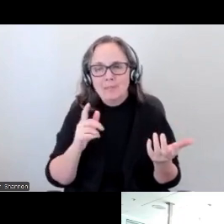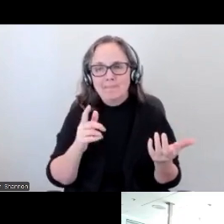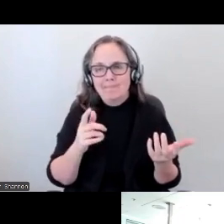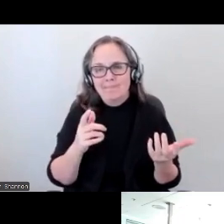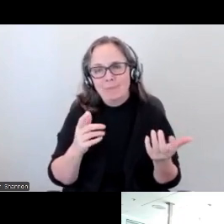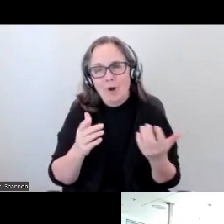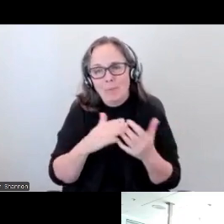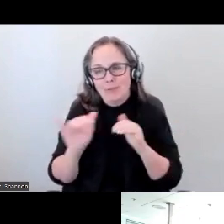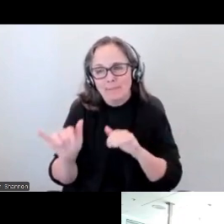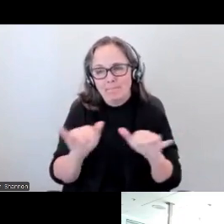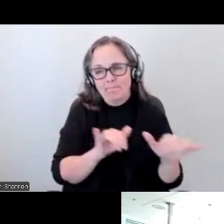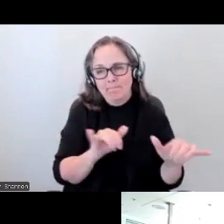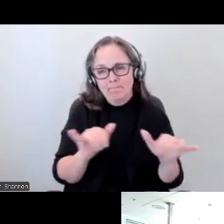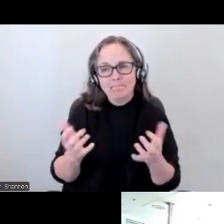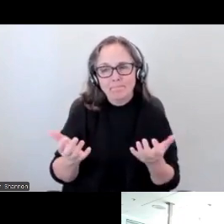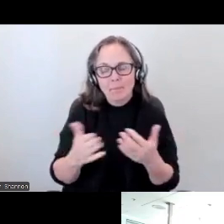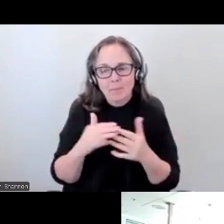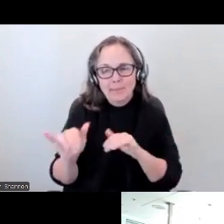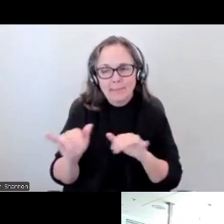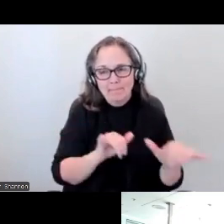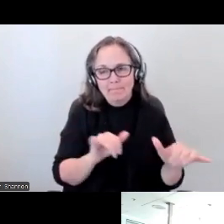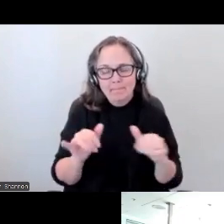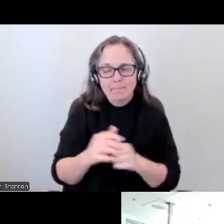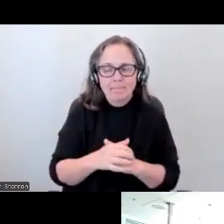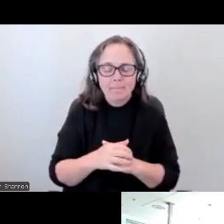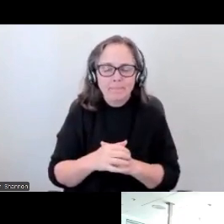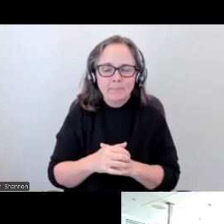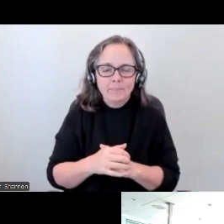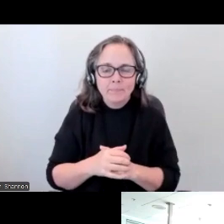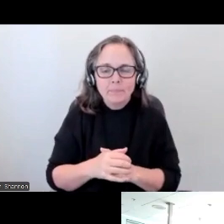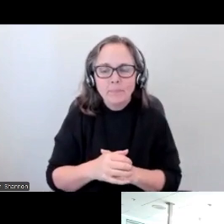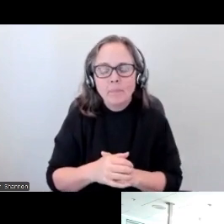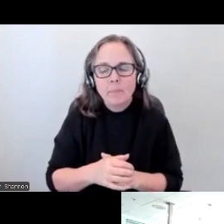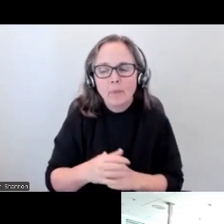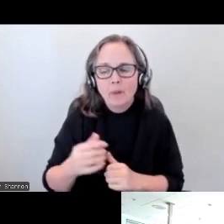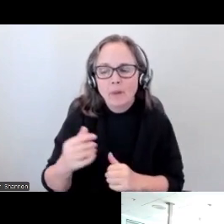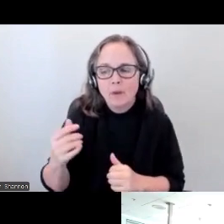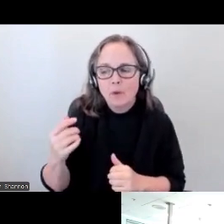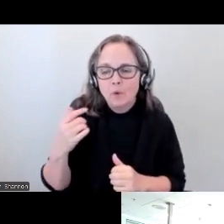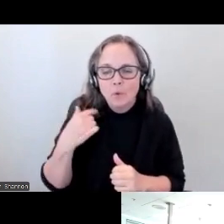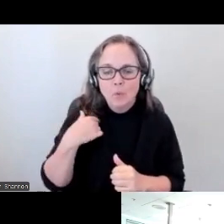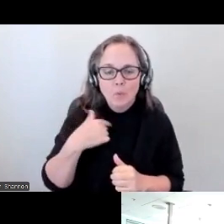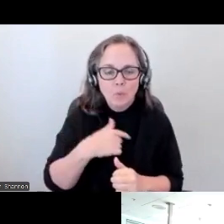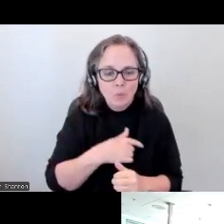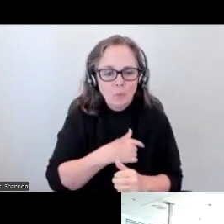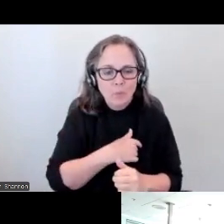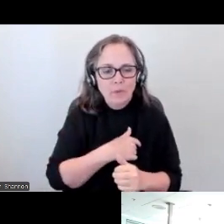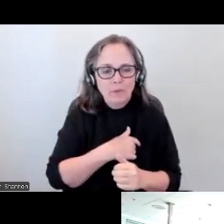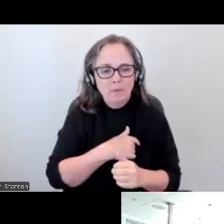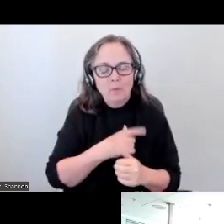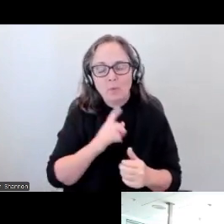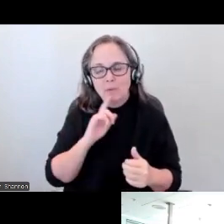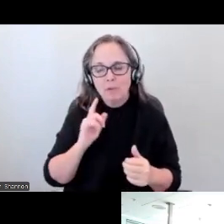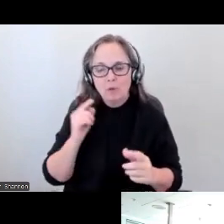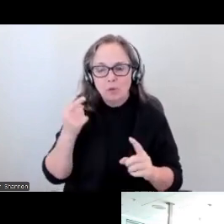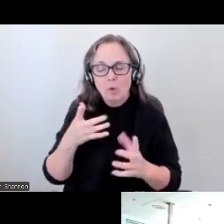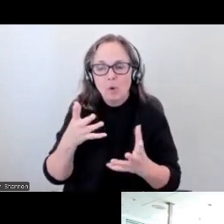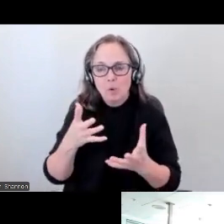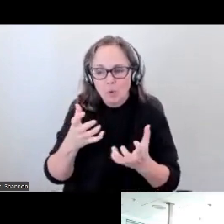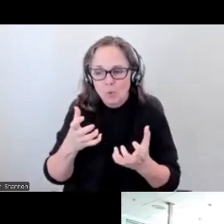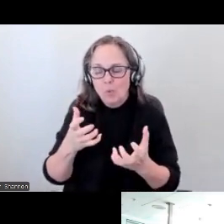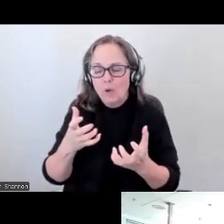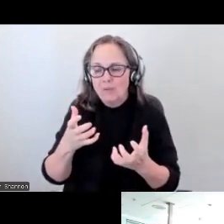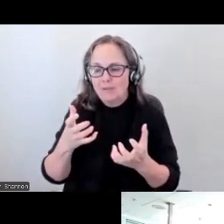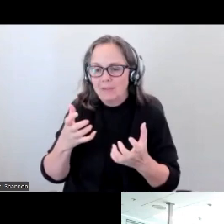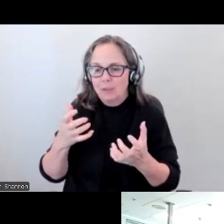pretty close. They're pretty close. In all cases, we, again, are after that part of the population that won't do any,